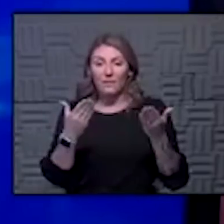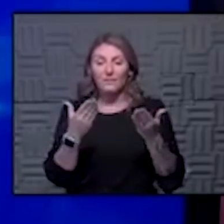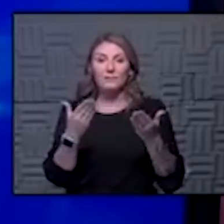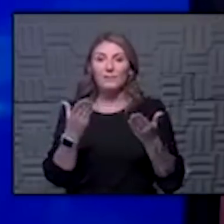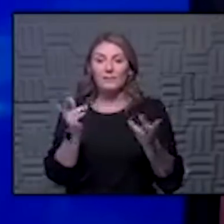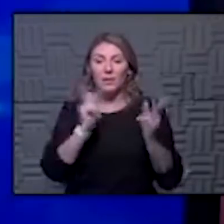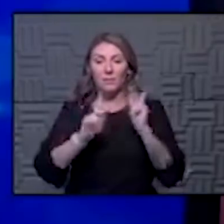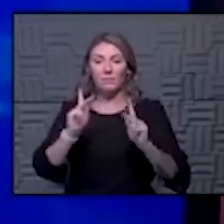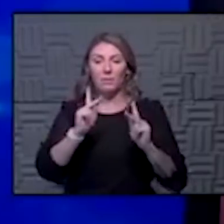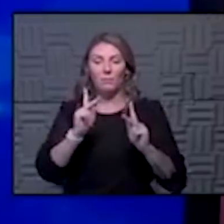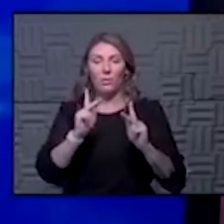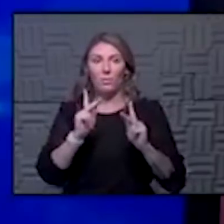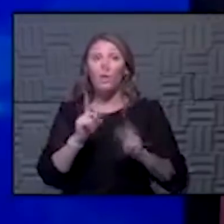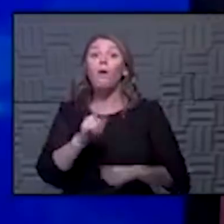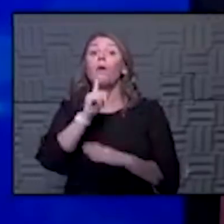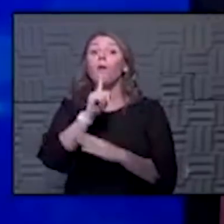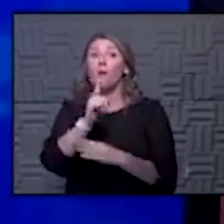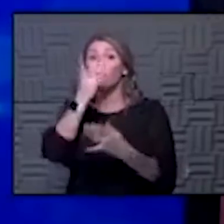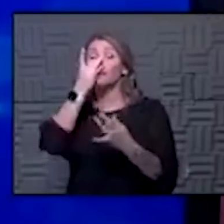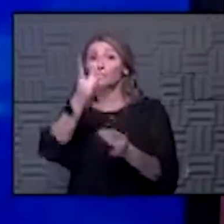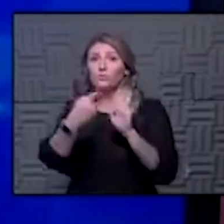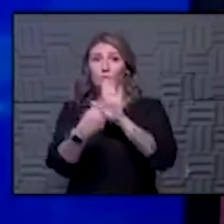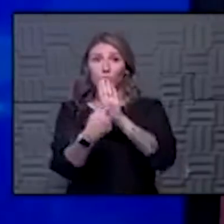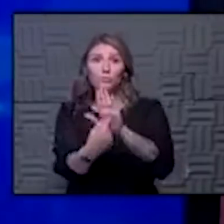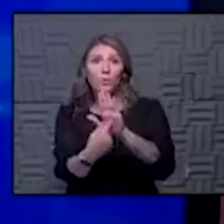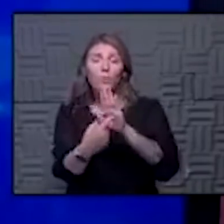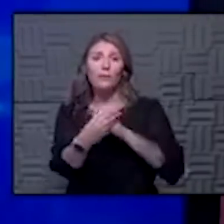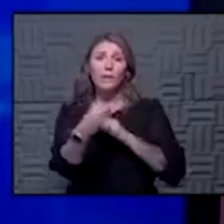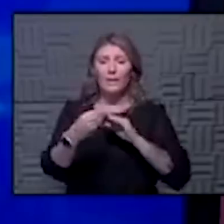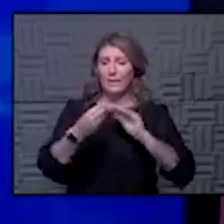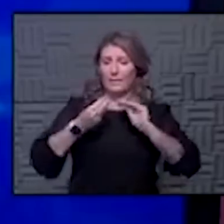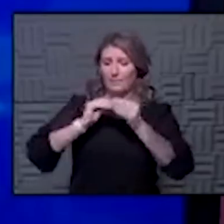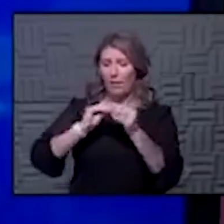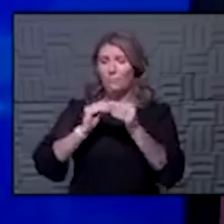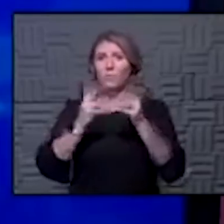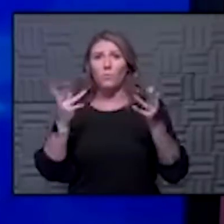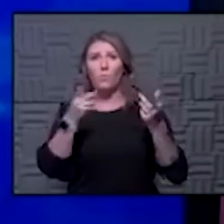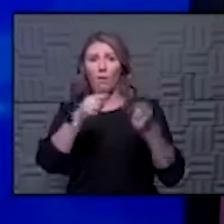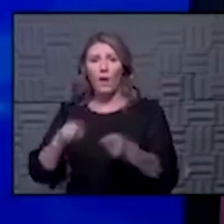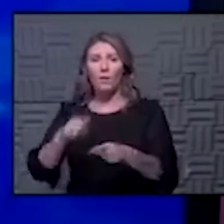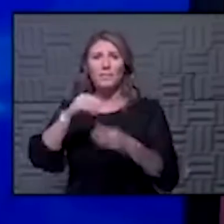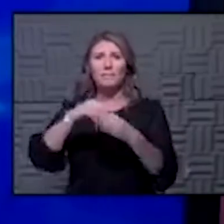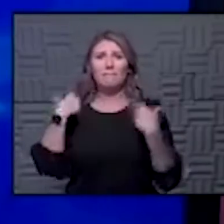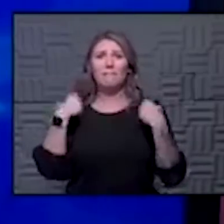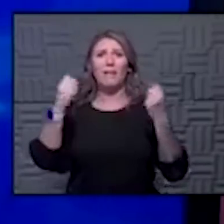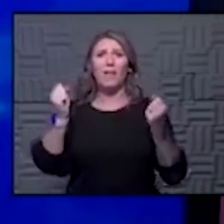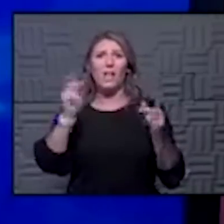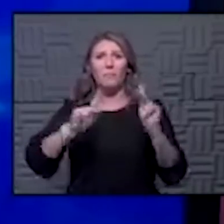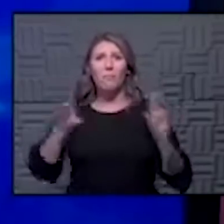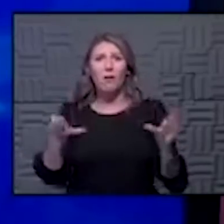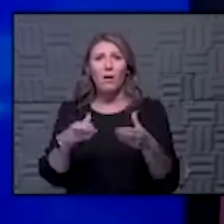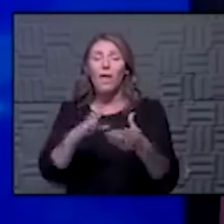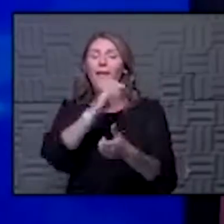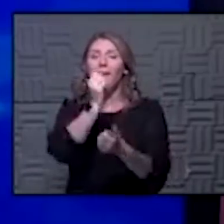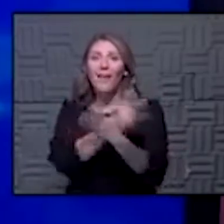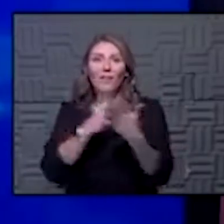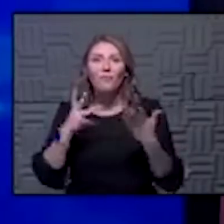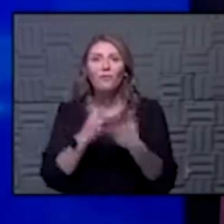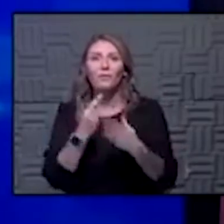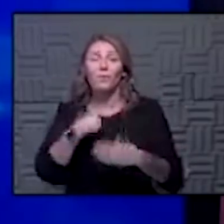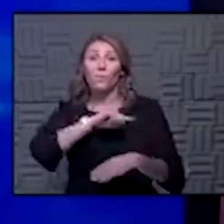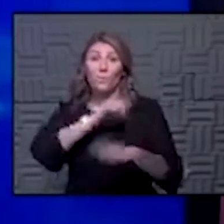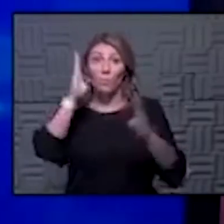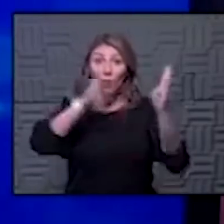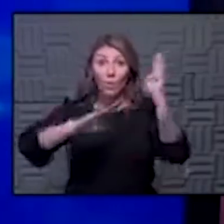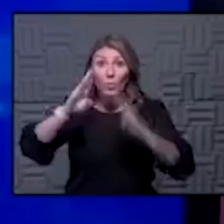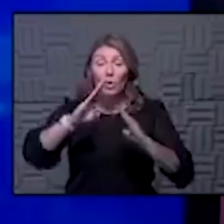who are interested in modeling and numbers and talking about what happens in the health of a population, all of the things that we were